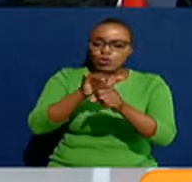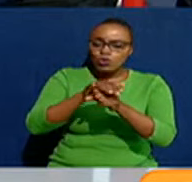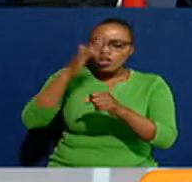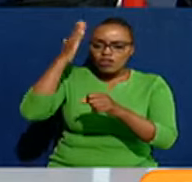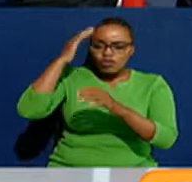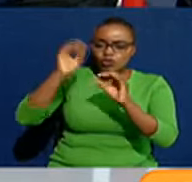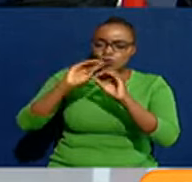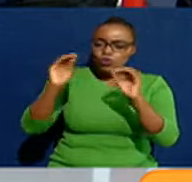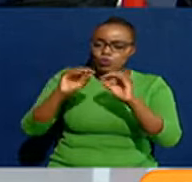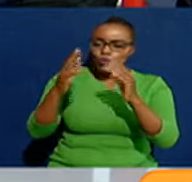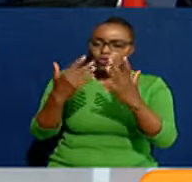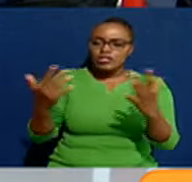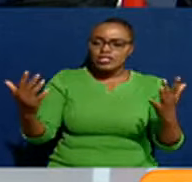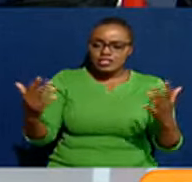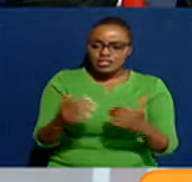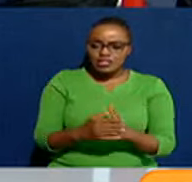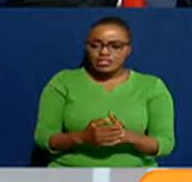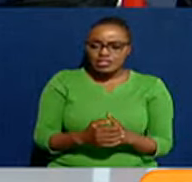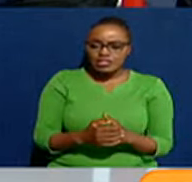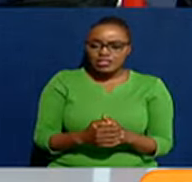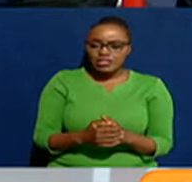unknowns here.